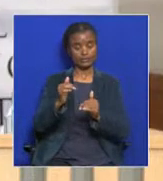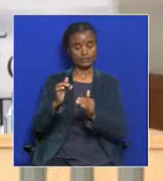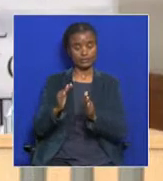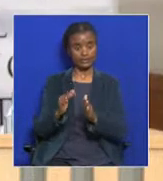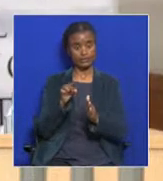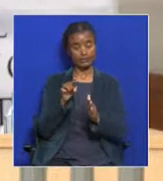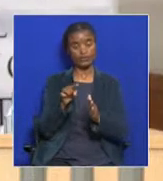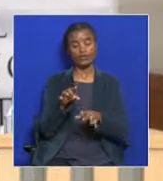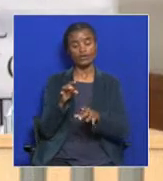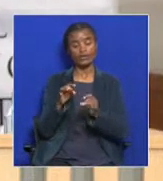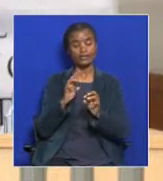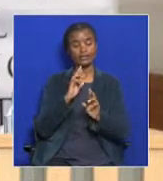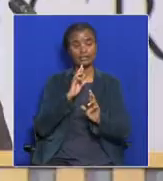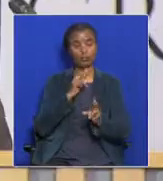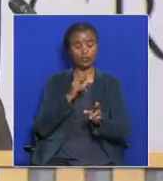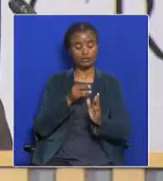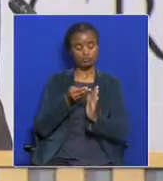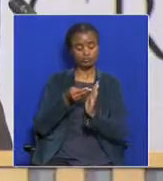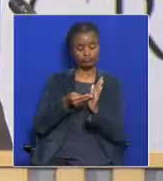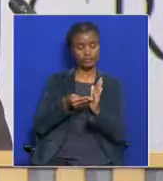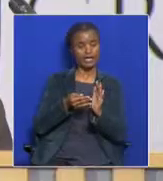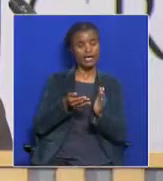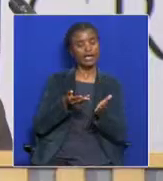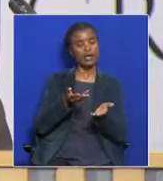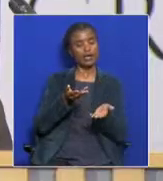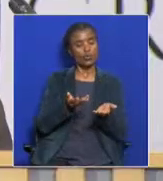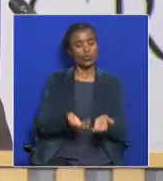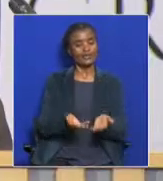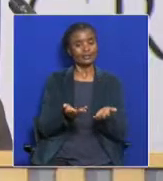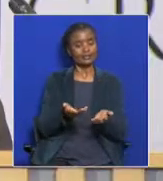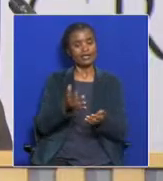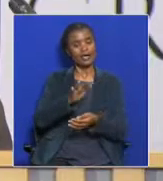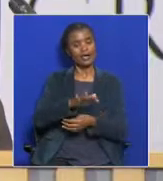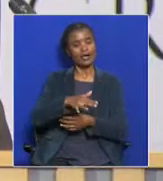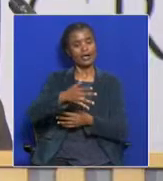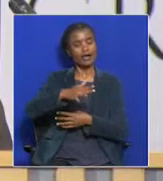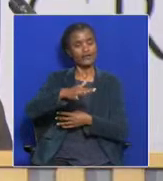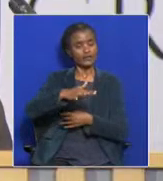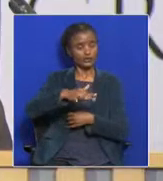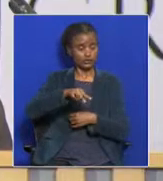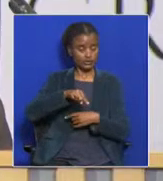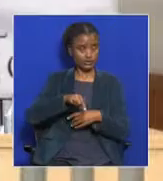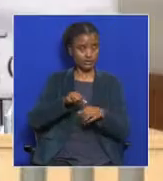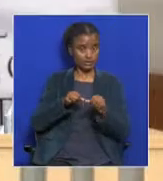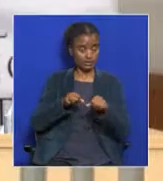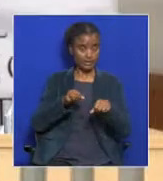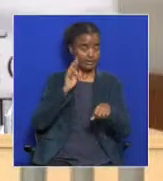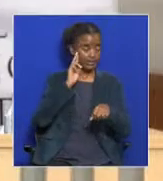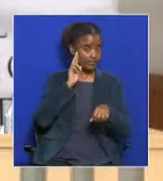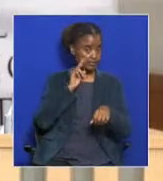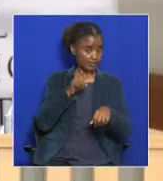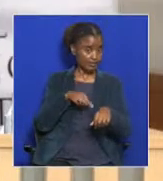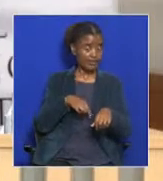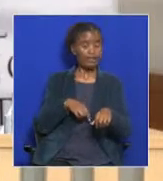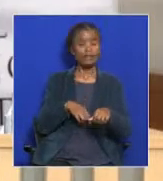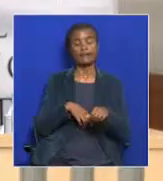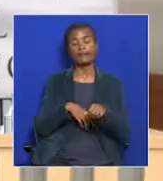weight. That's correct. Okay, now that's how you remember the events. Now we've